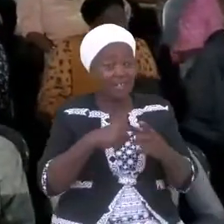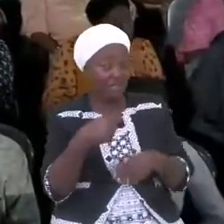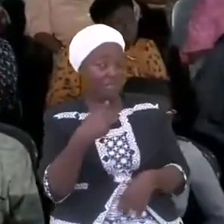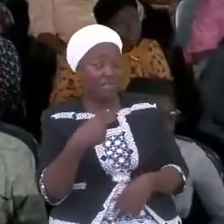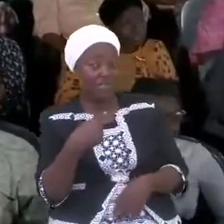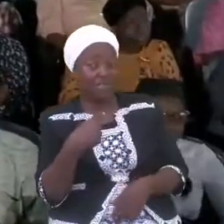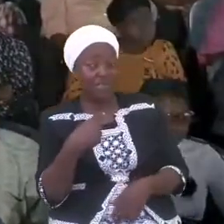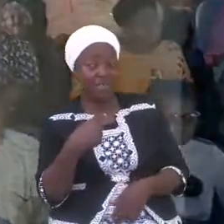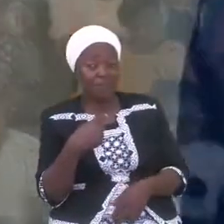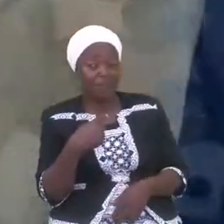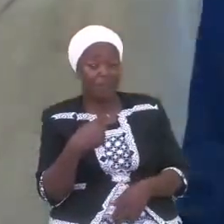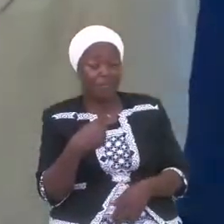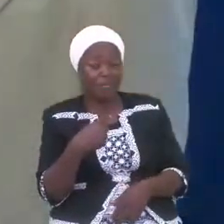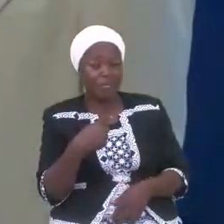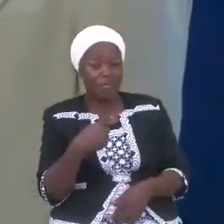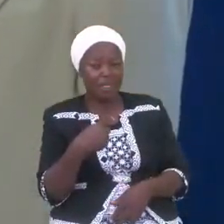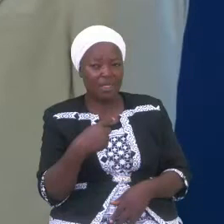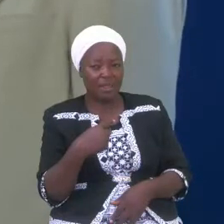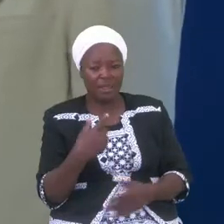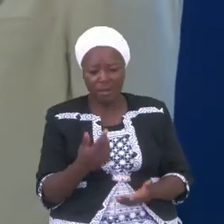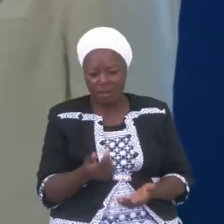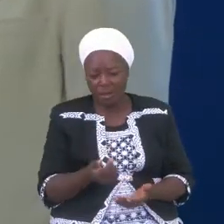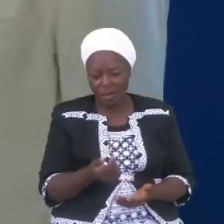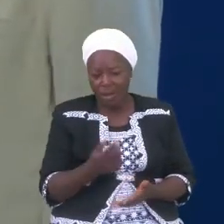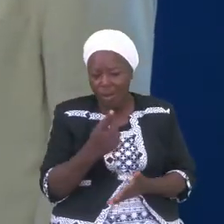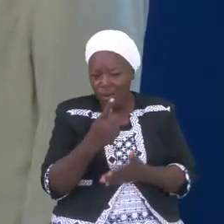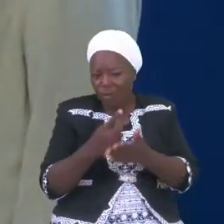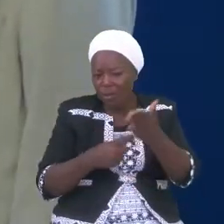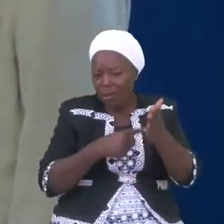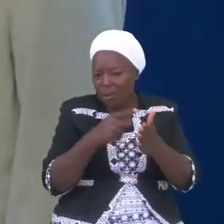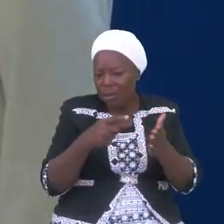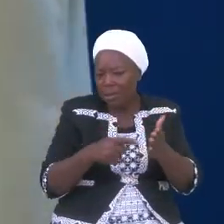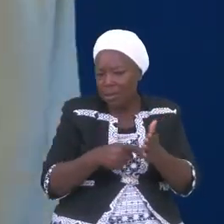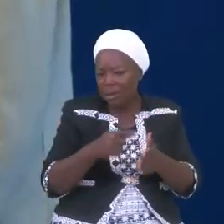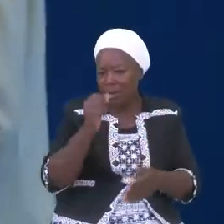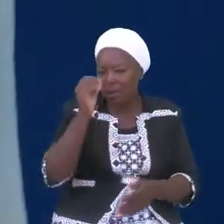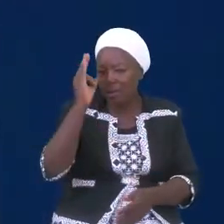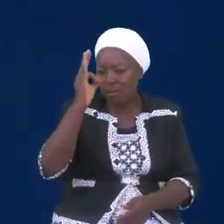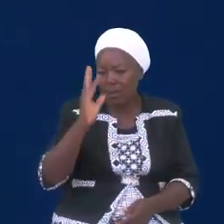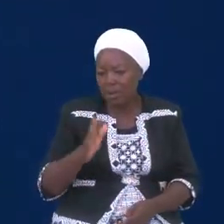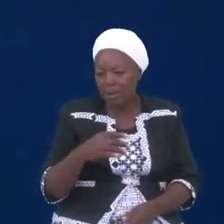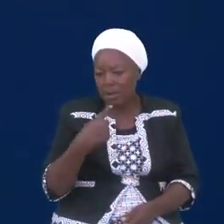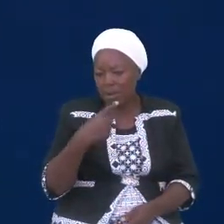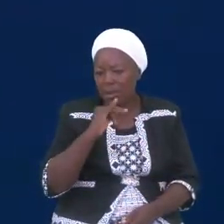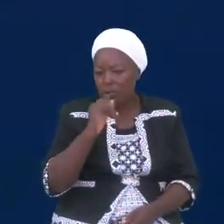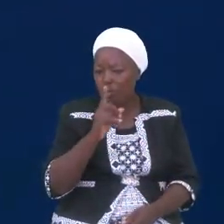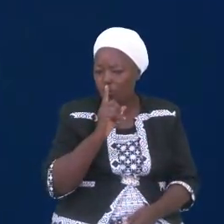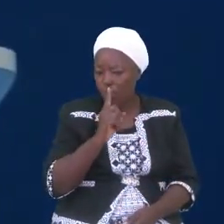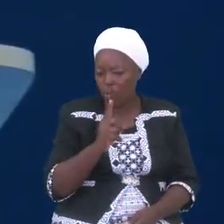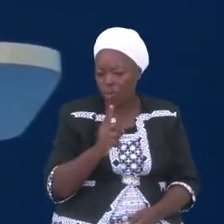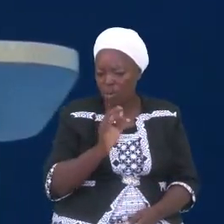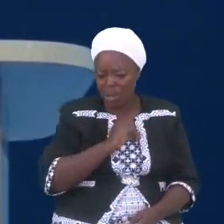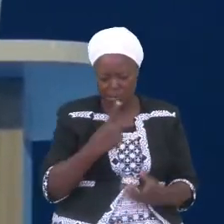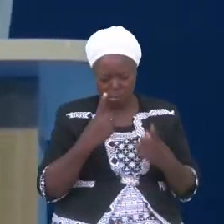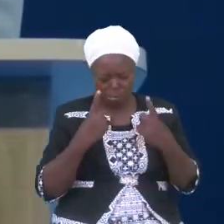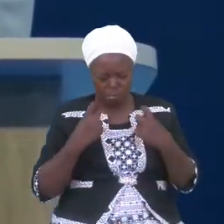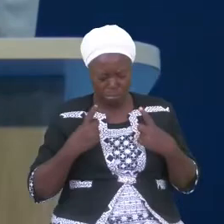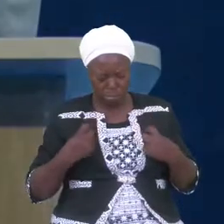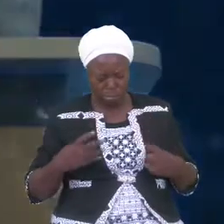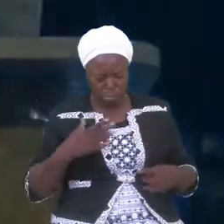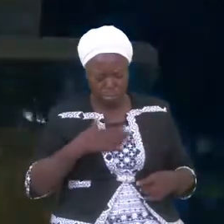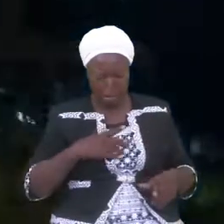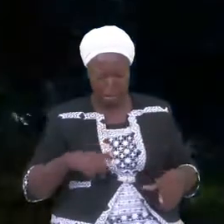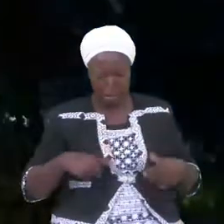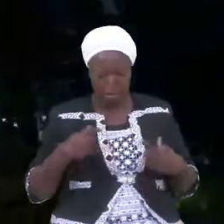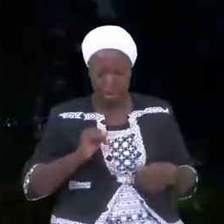saying, what this preacher is saying is true. I've spoiled my life. I've messed up my